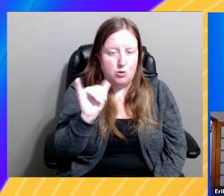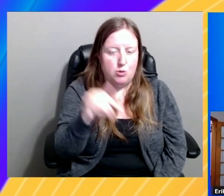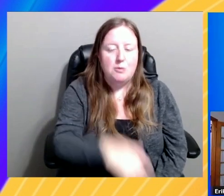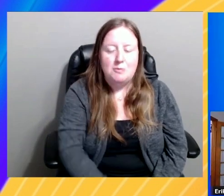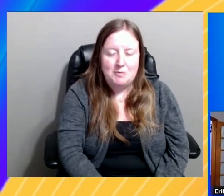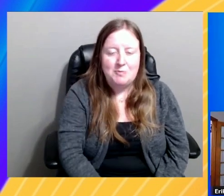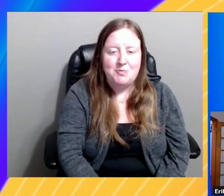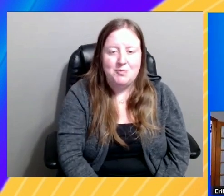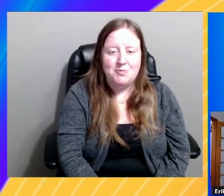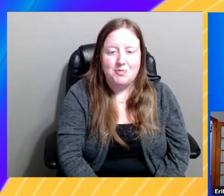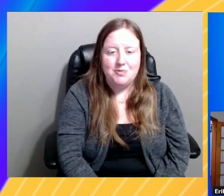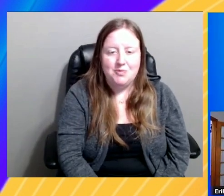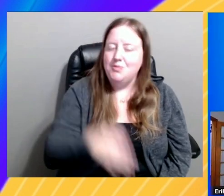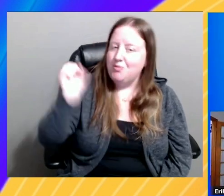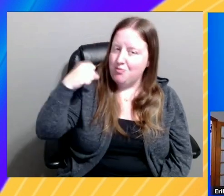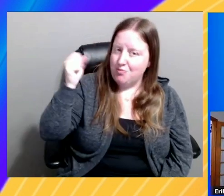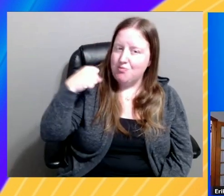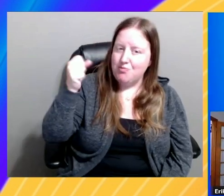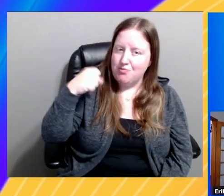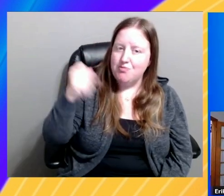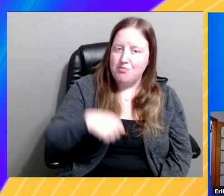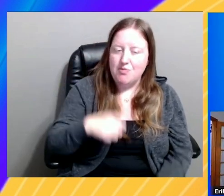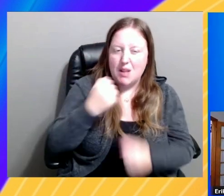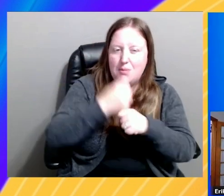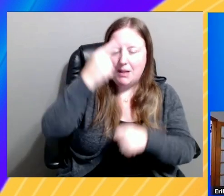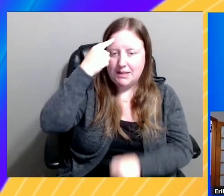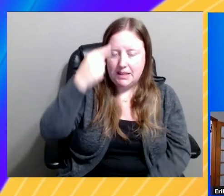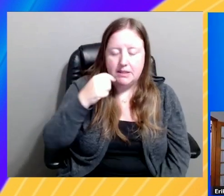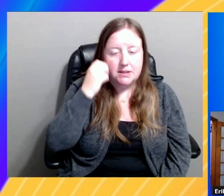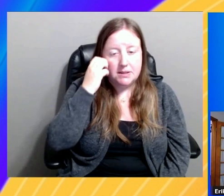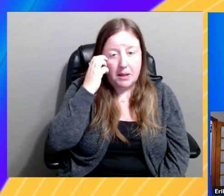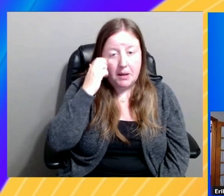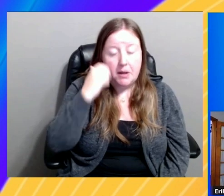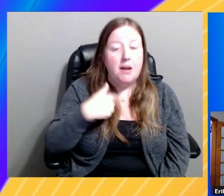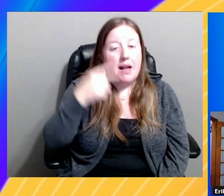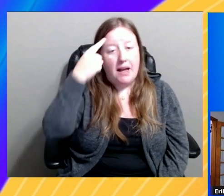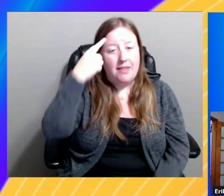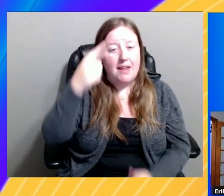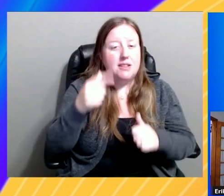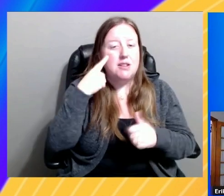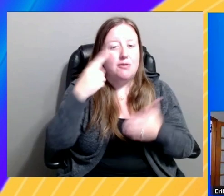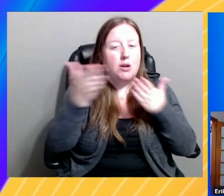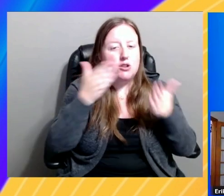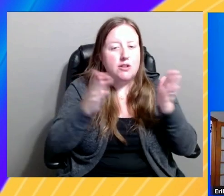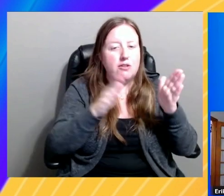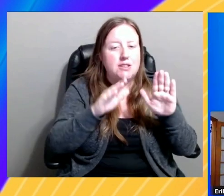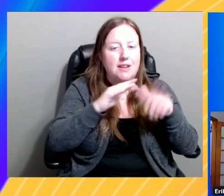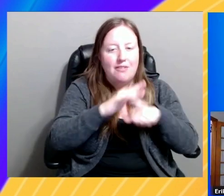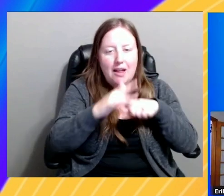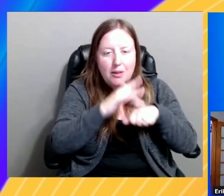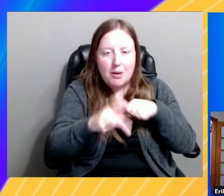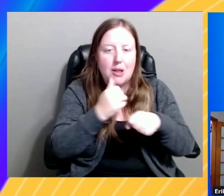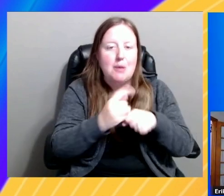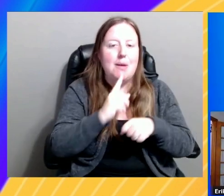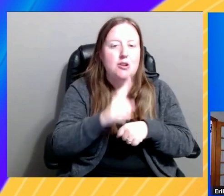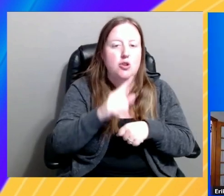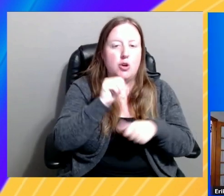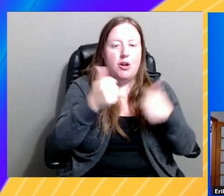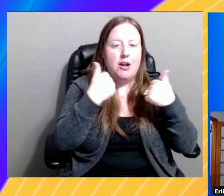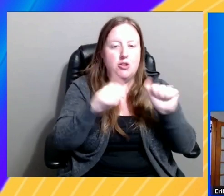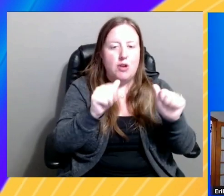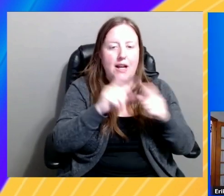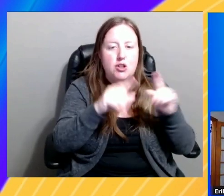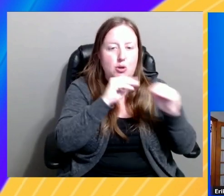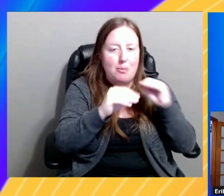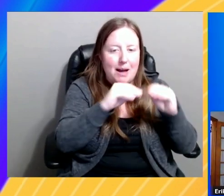Yeah, makes sense. I'm imagining that's mostly for like service availability, making sure that you're not trying to do a patch install on